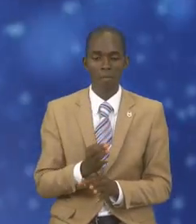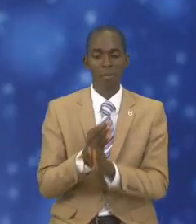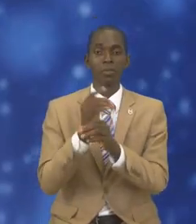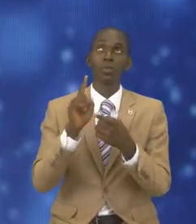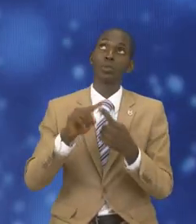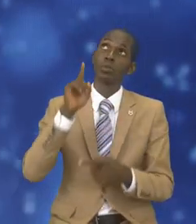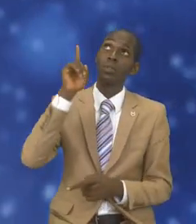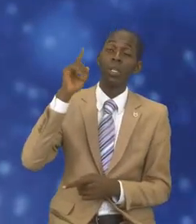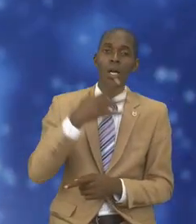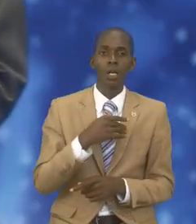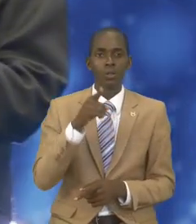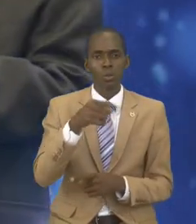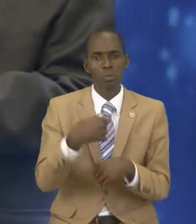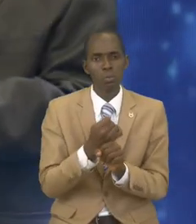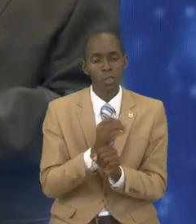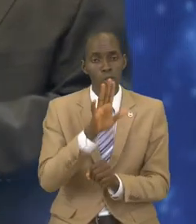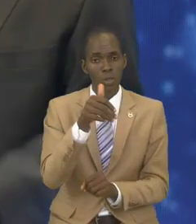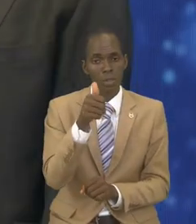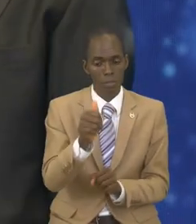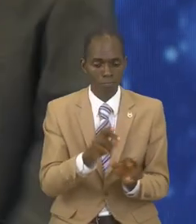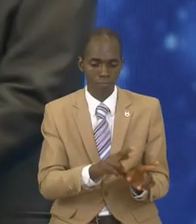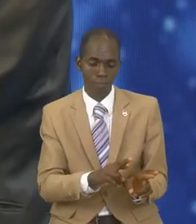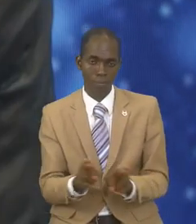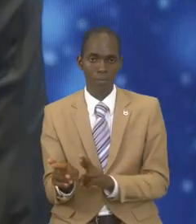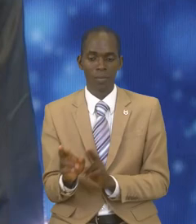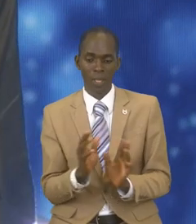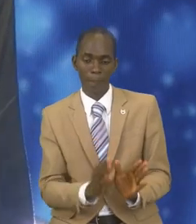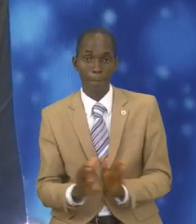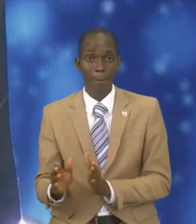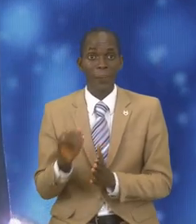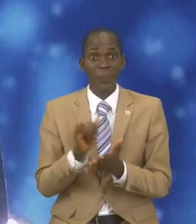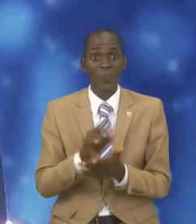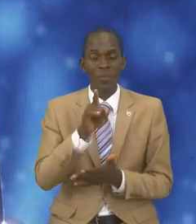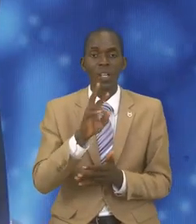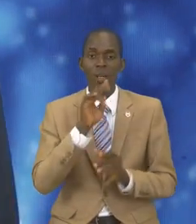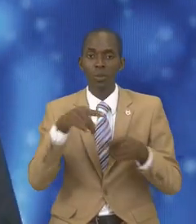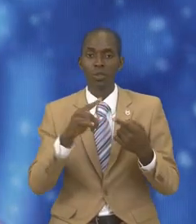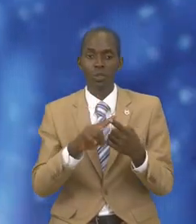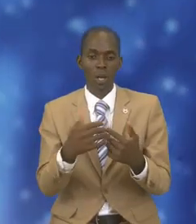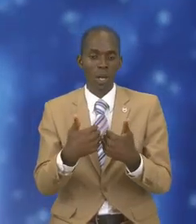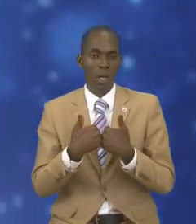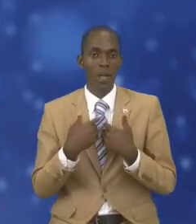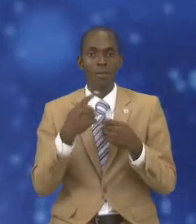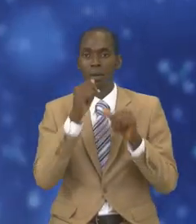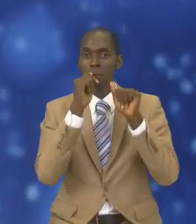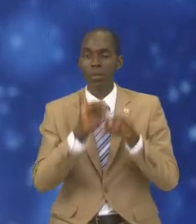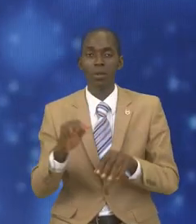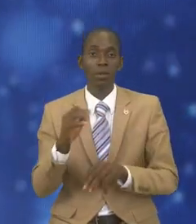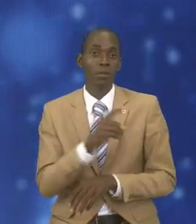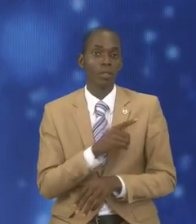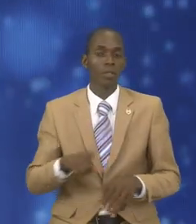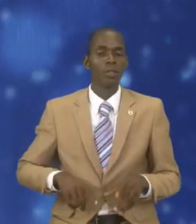make yourself ready that you're going to have the blessing of the Lord. The